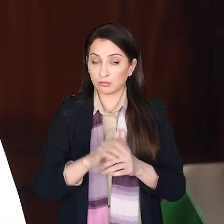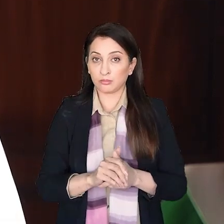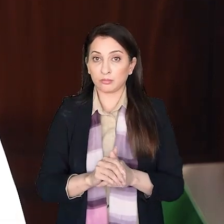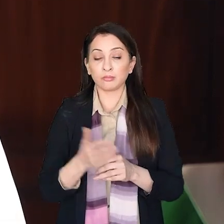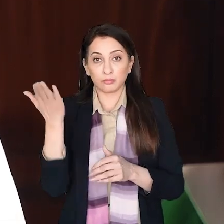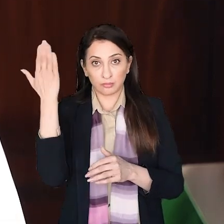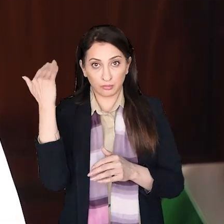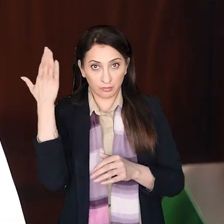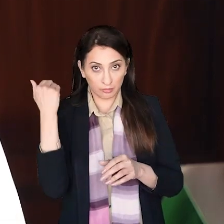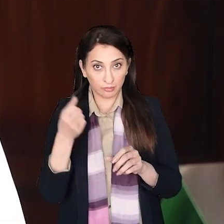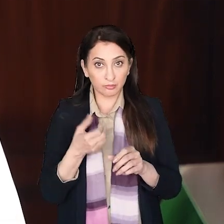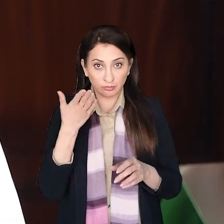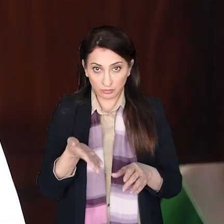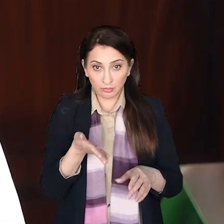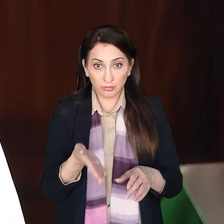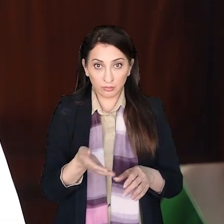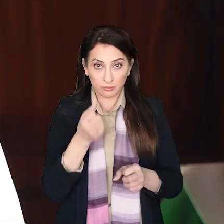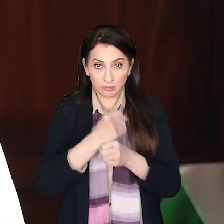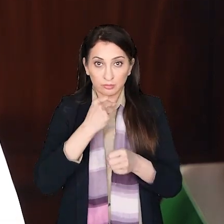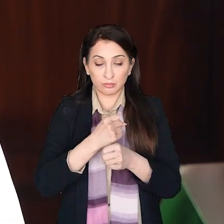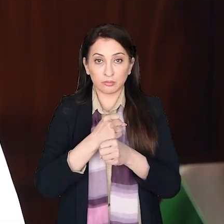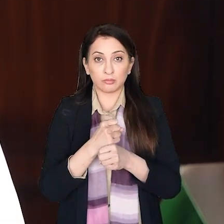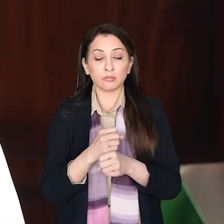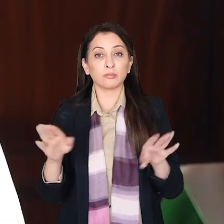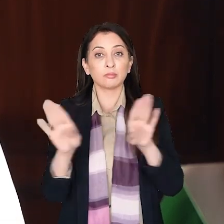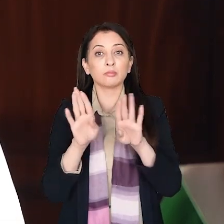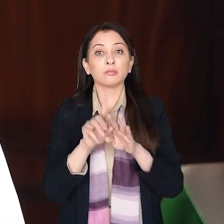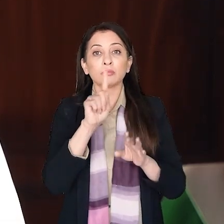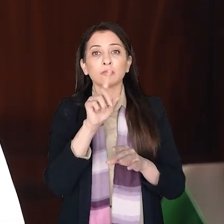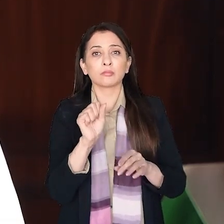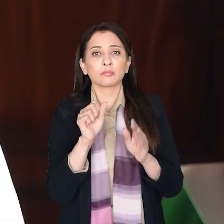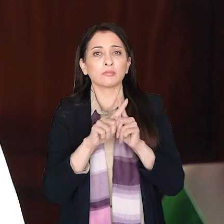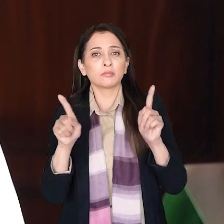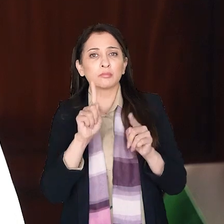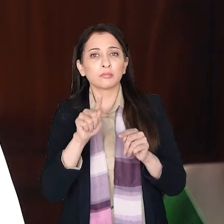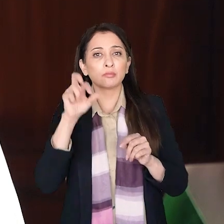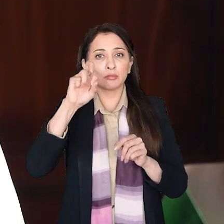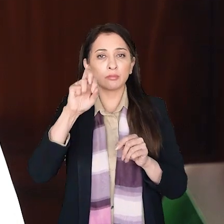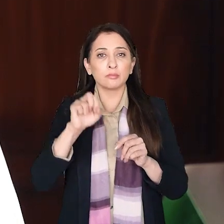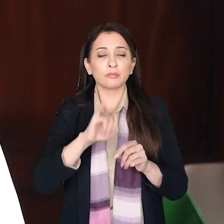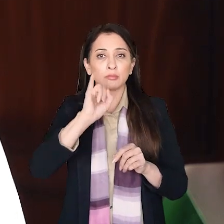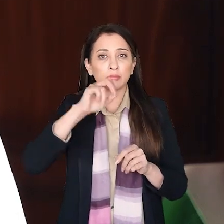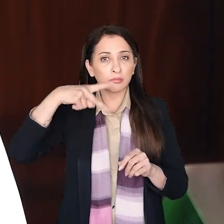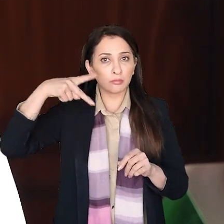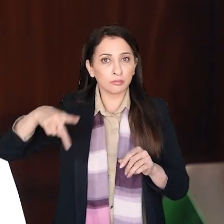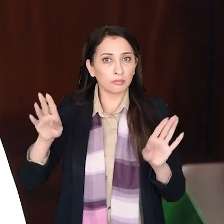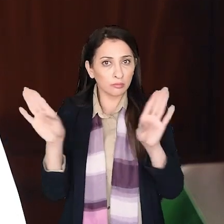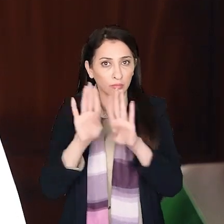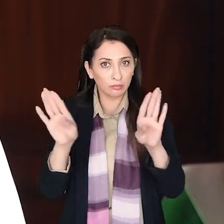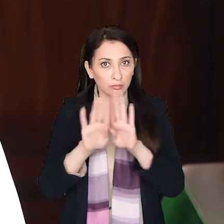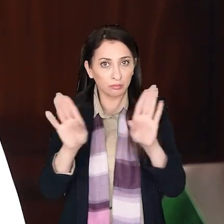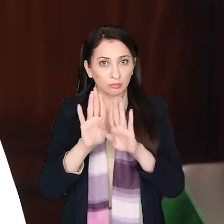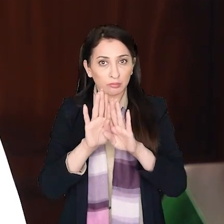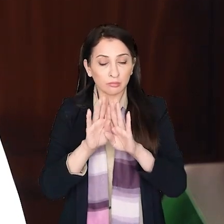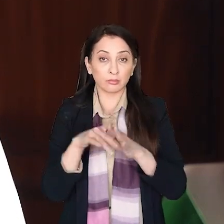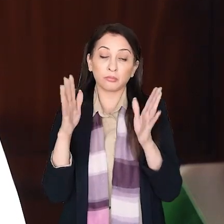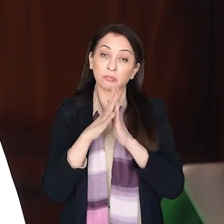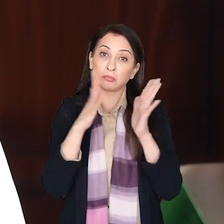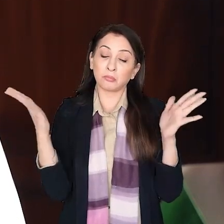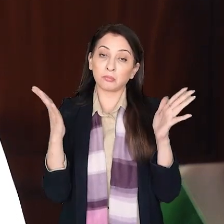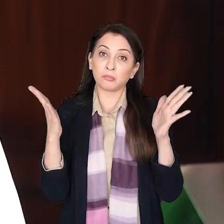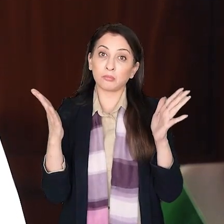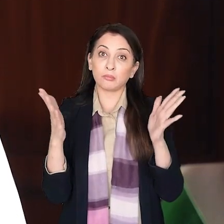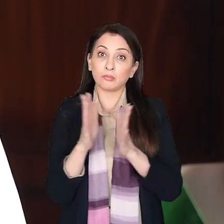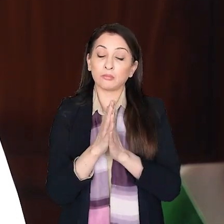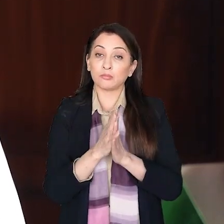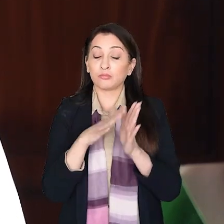The recent government's initiatives, by shutting down, I believe, 16 to 18 approximately IPPs, has saved us hundreds of